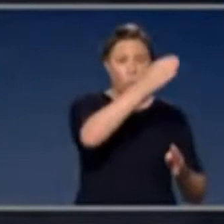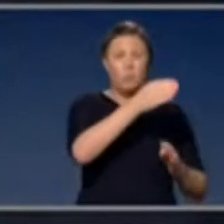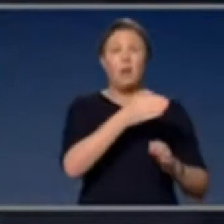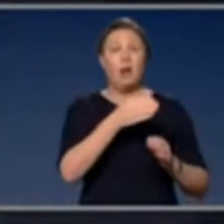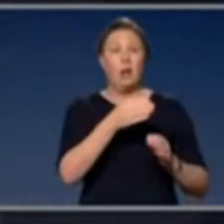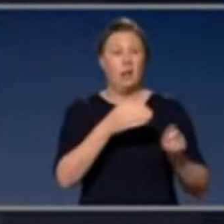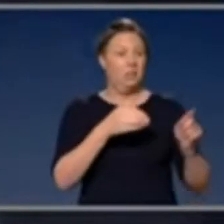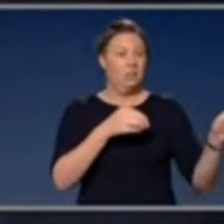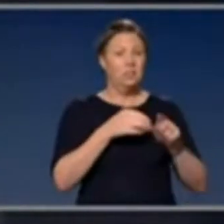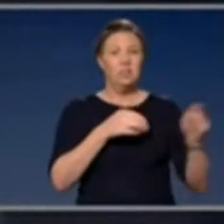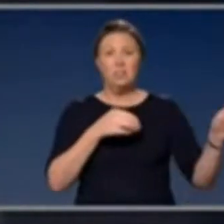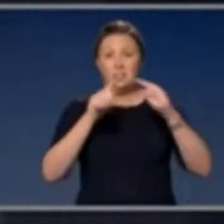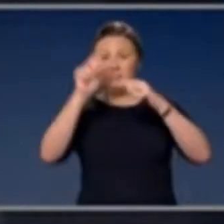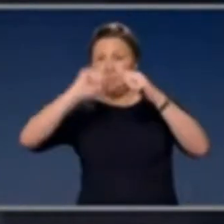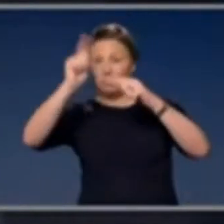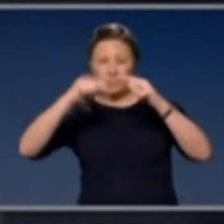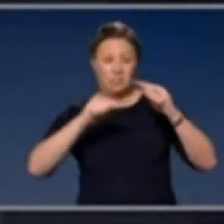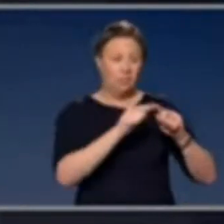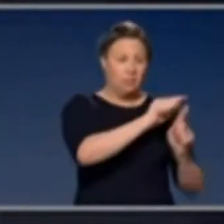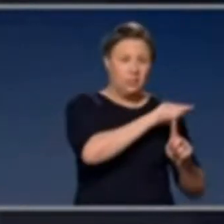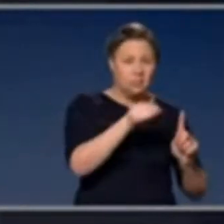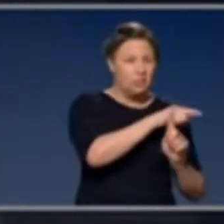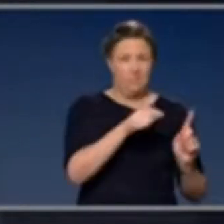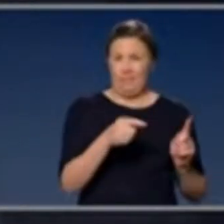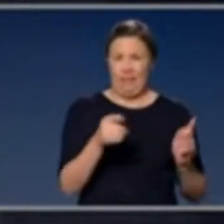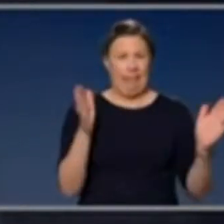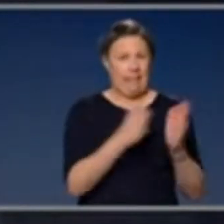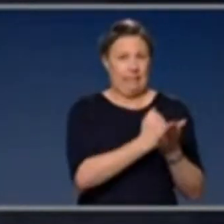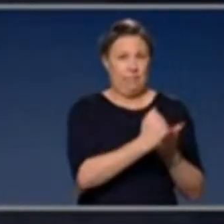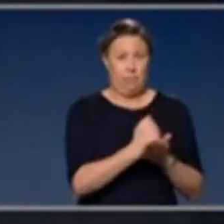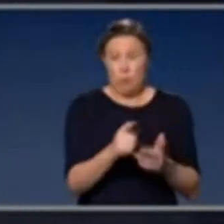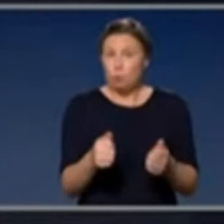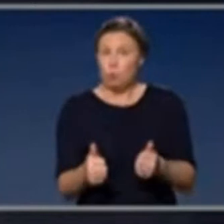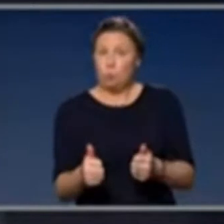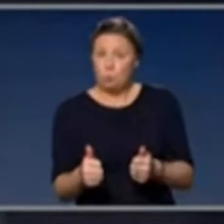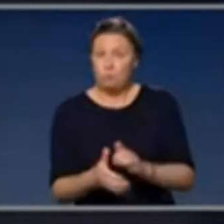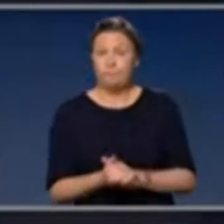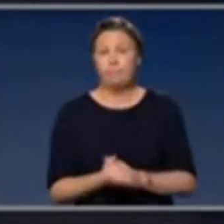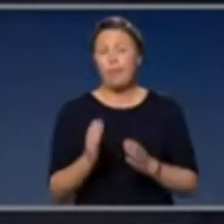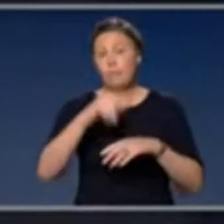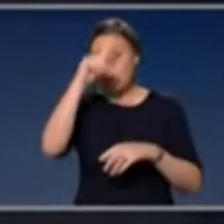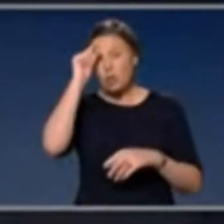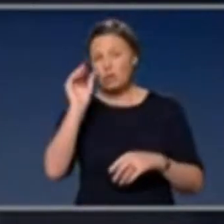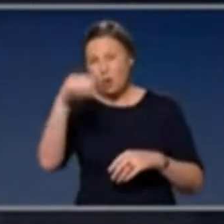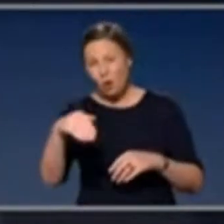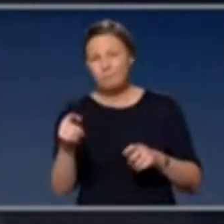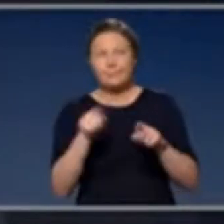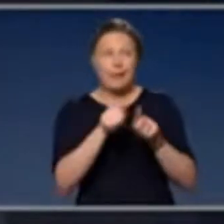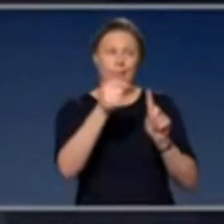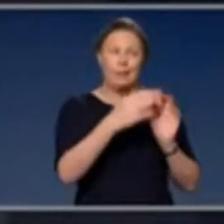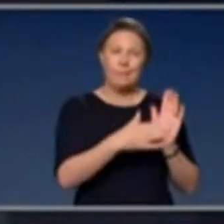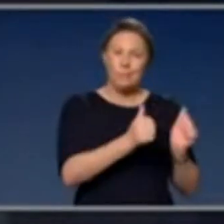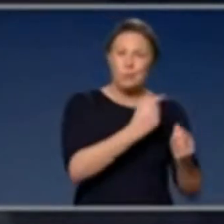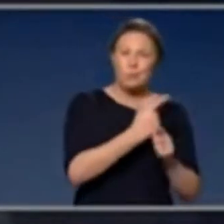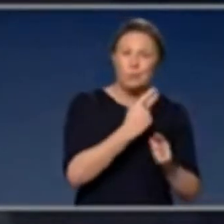any, cases active there now. So that's the good news on the epidemiology. On aged care, the PM has mentioned. I would